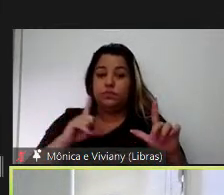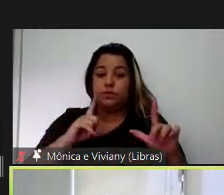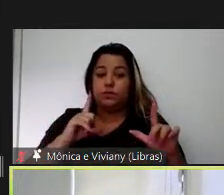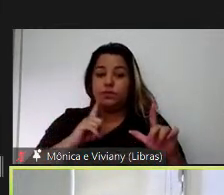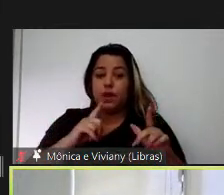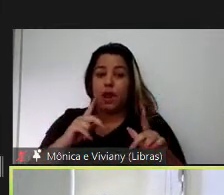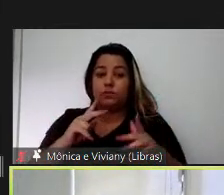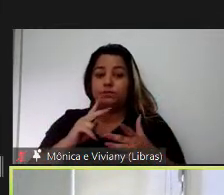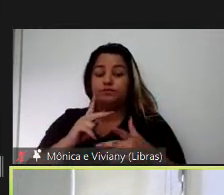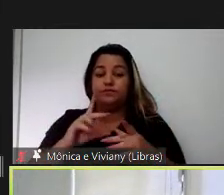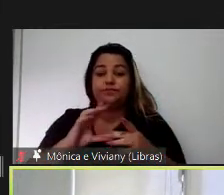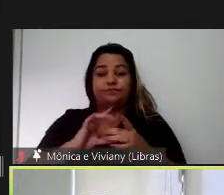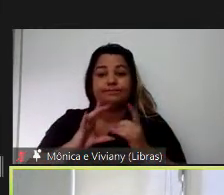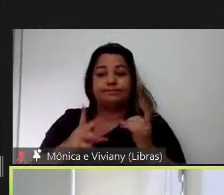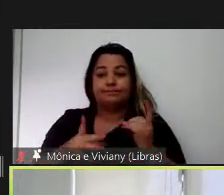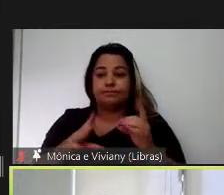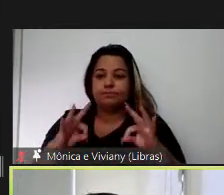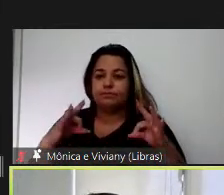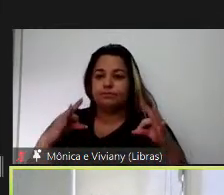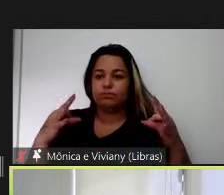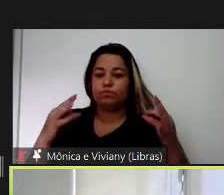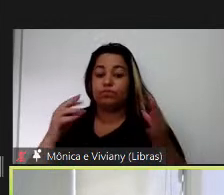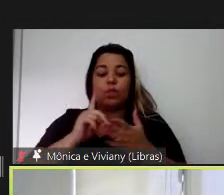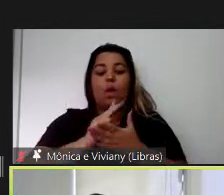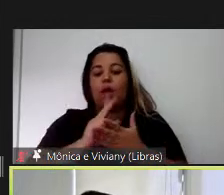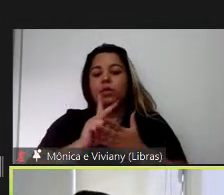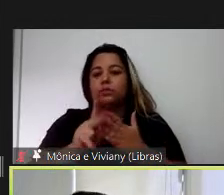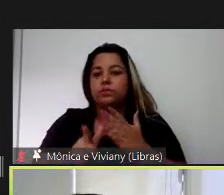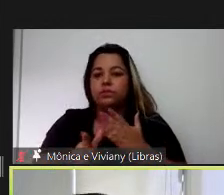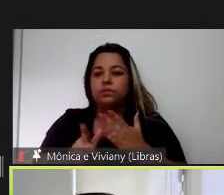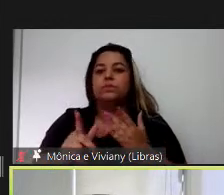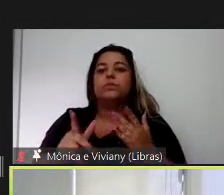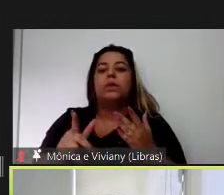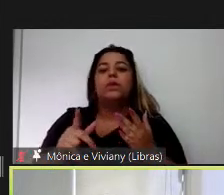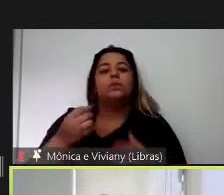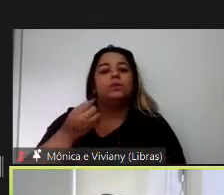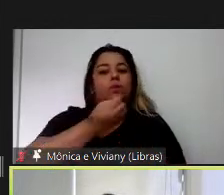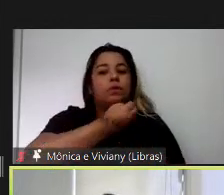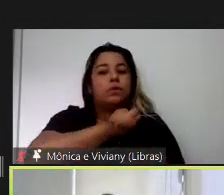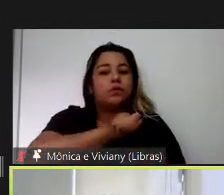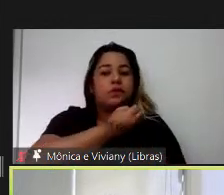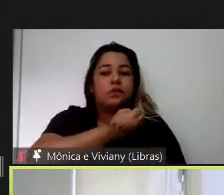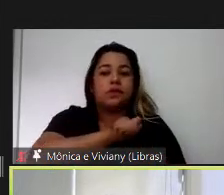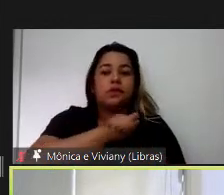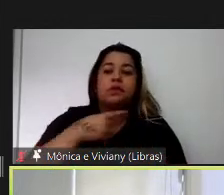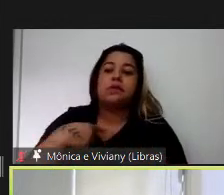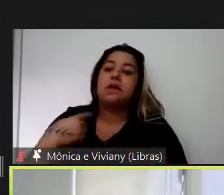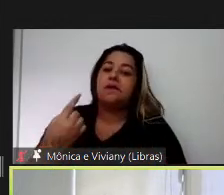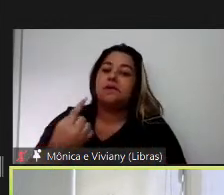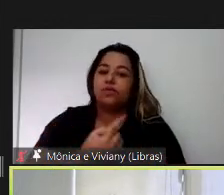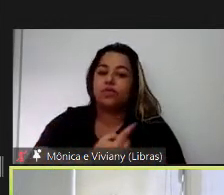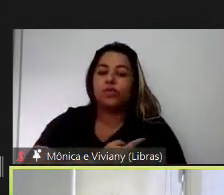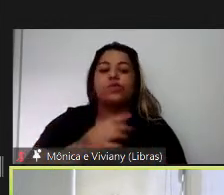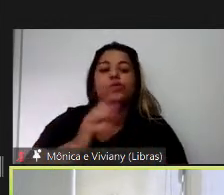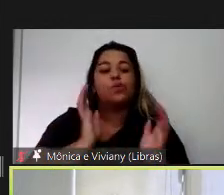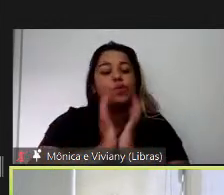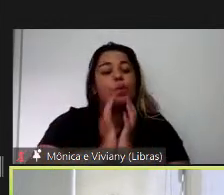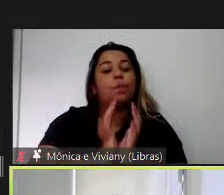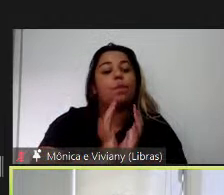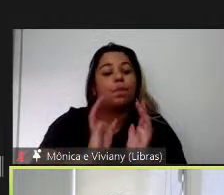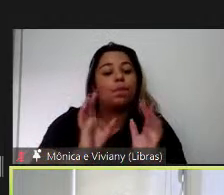a scenery that shows the diversity. So today we have these numbers of